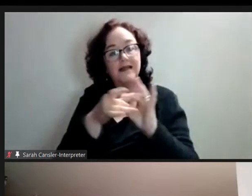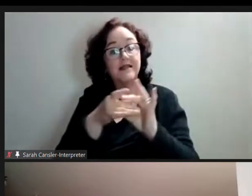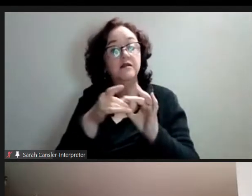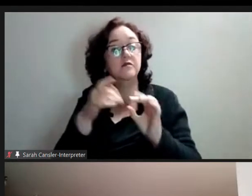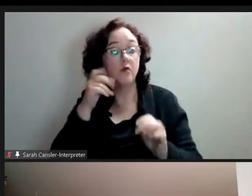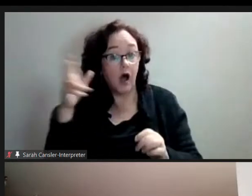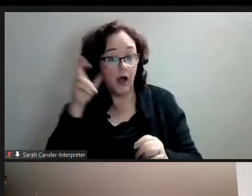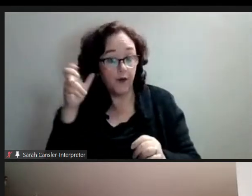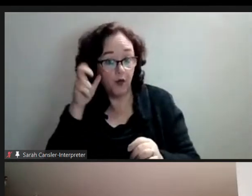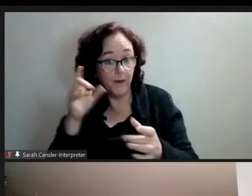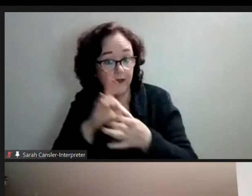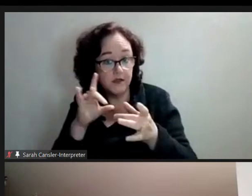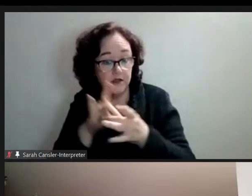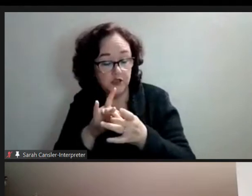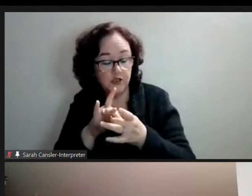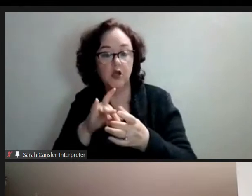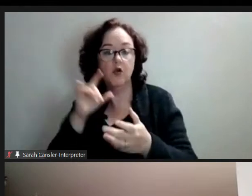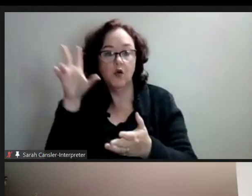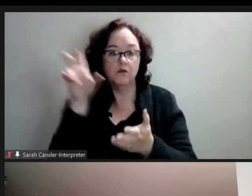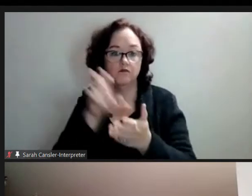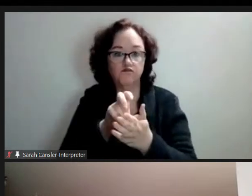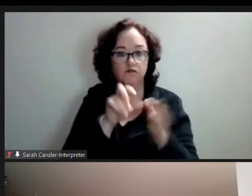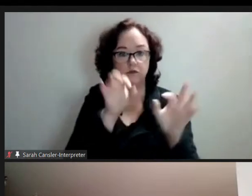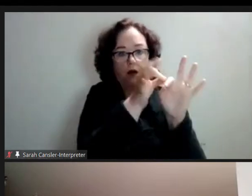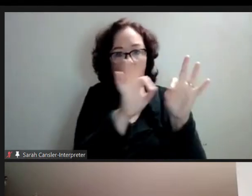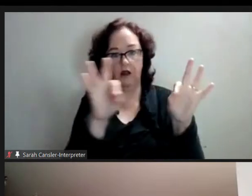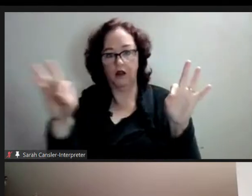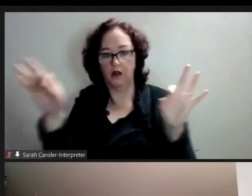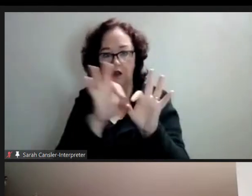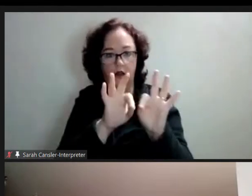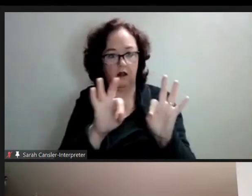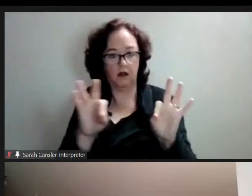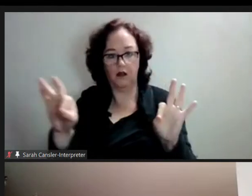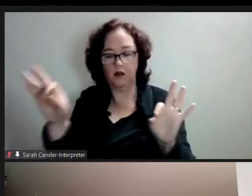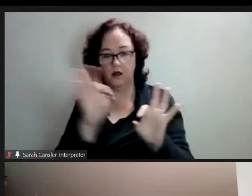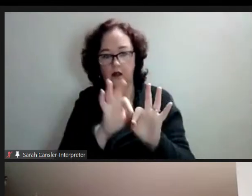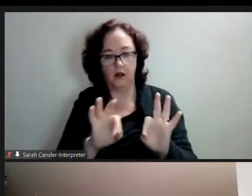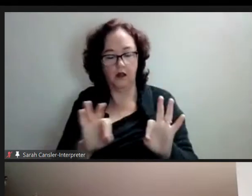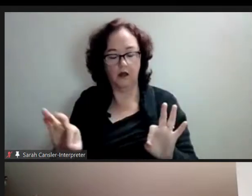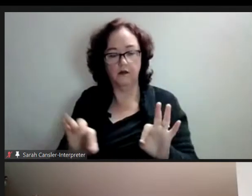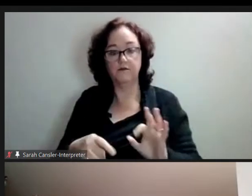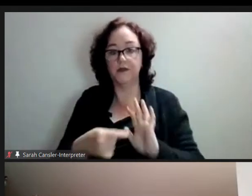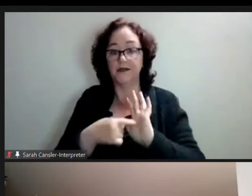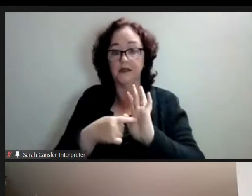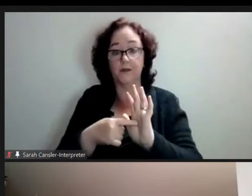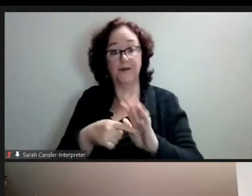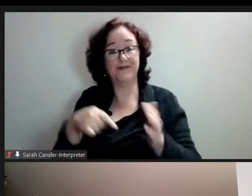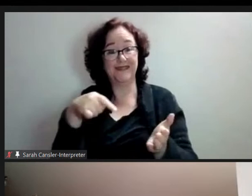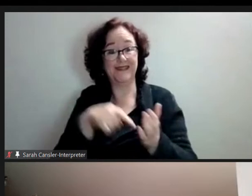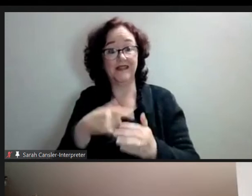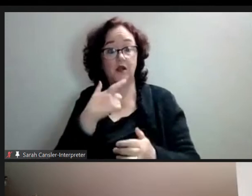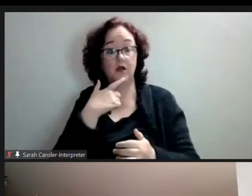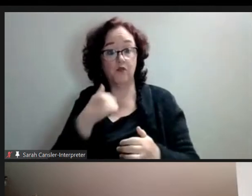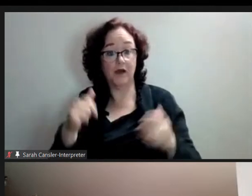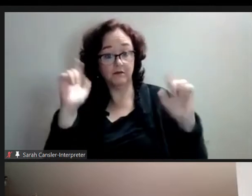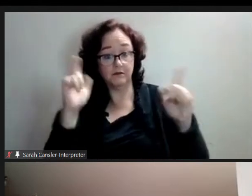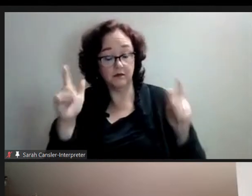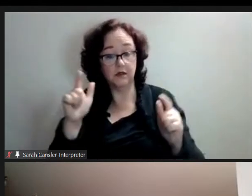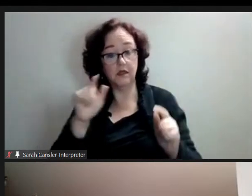saying. So if that audio message is saying, this is a Redline train to